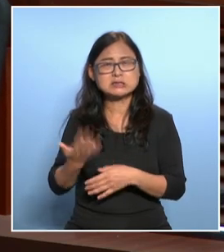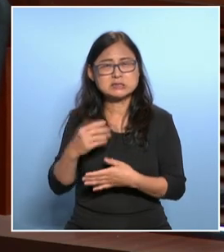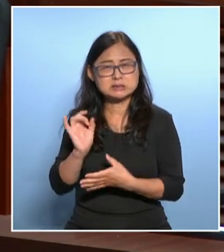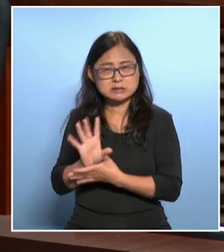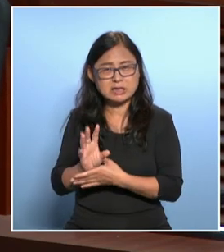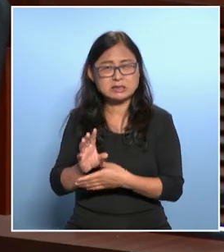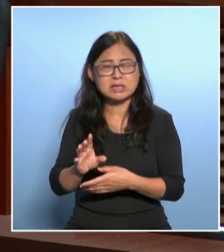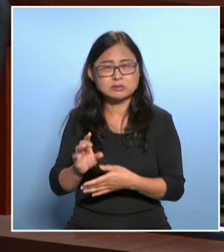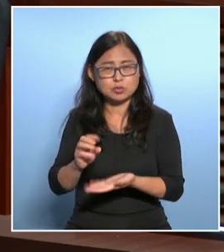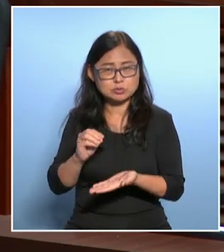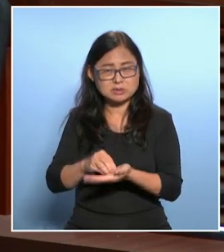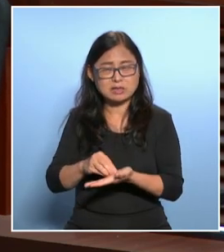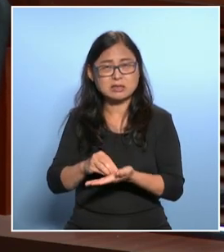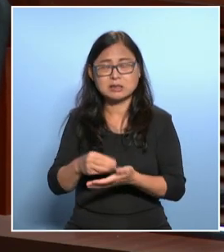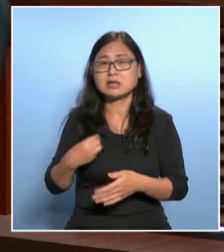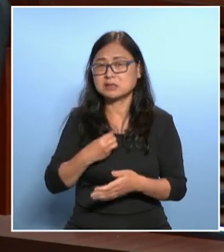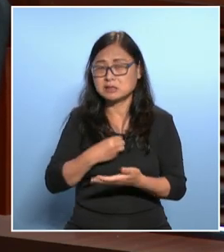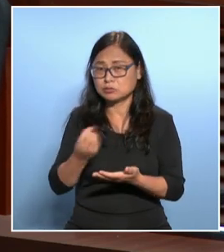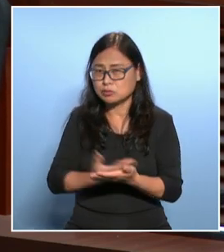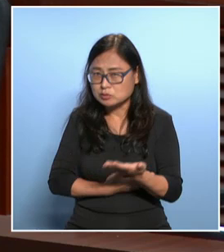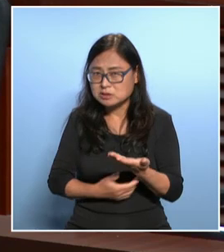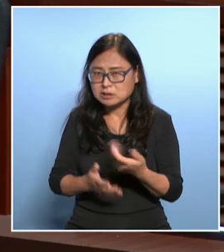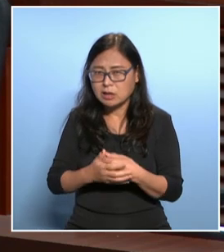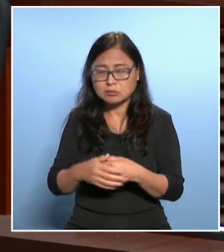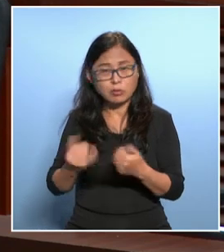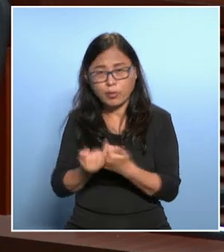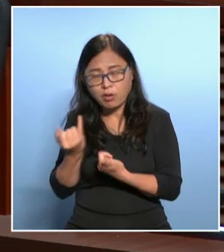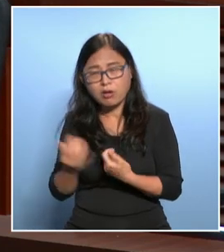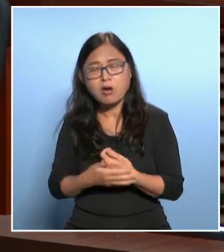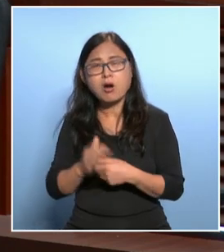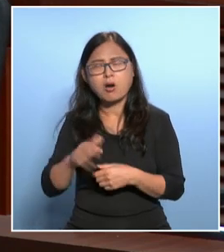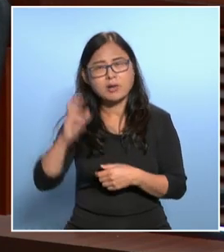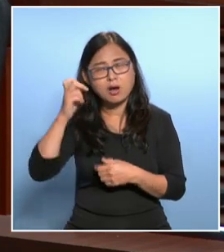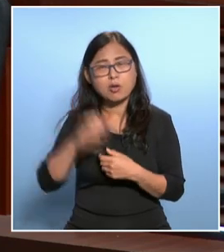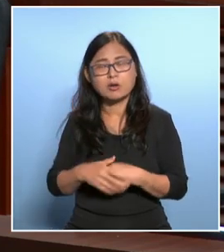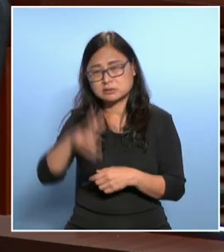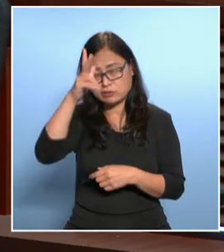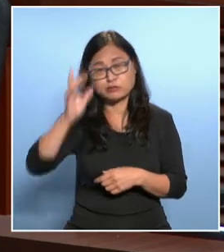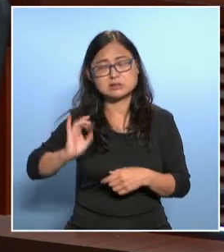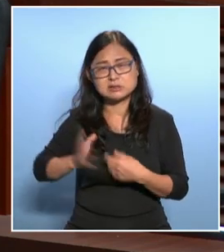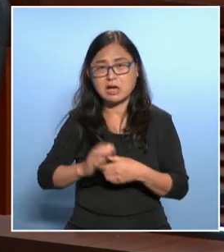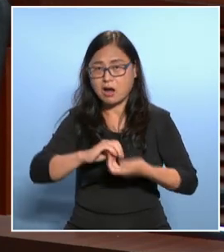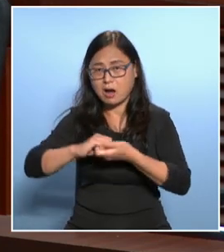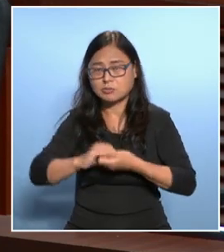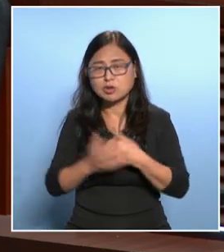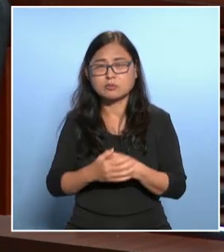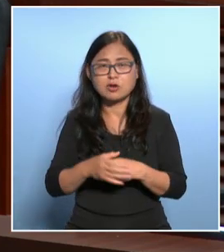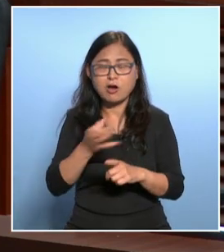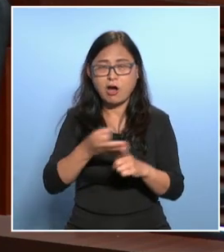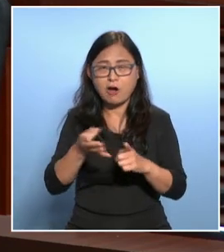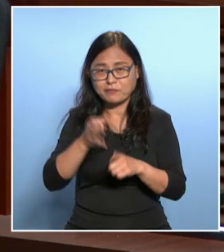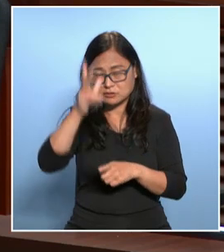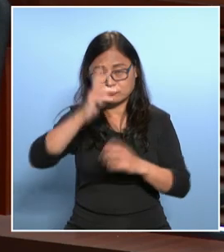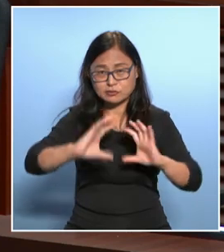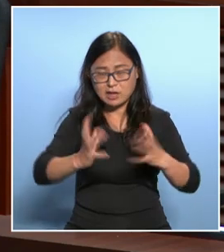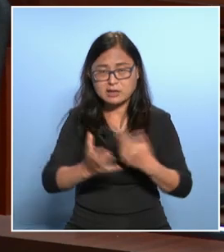workers may continue to offer treatment or CPR? This may be against the wishes of the patient. Is